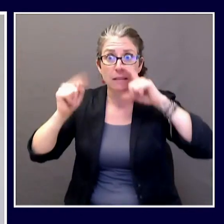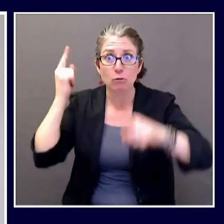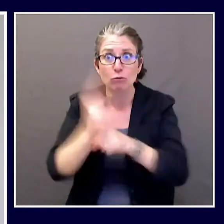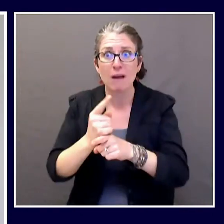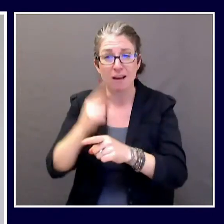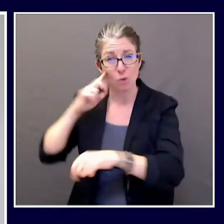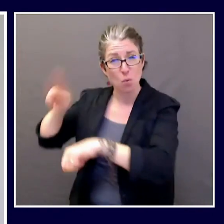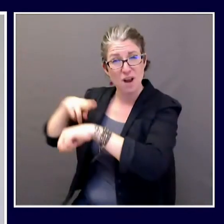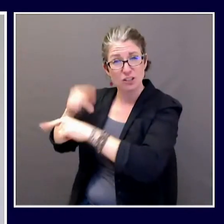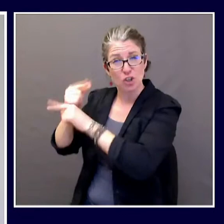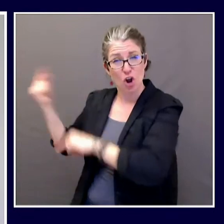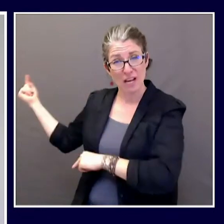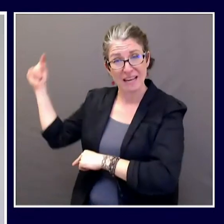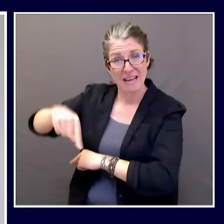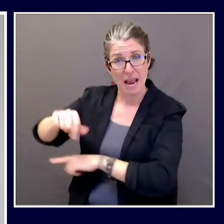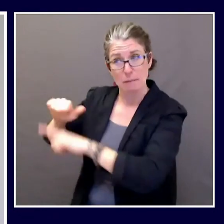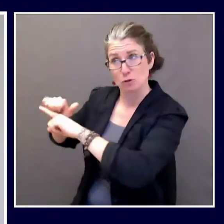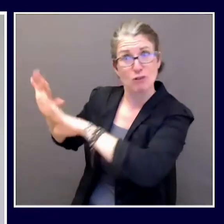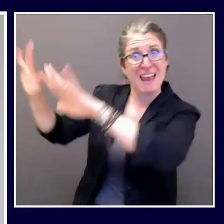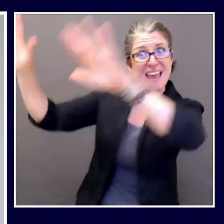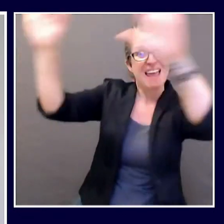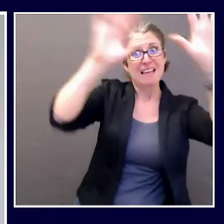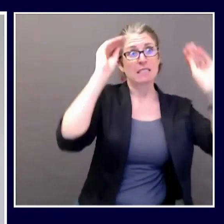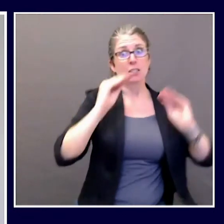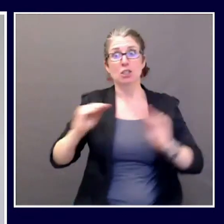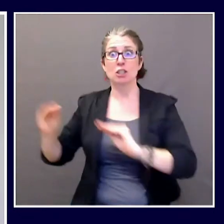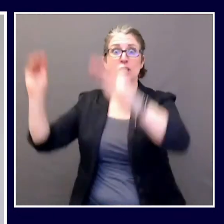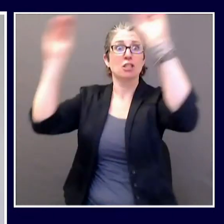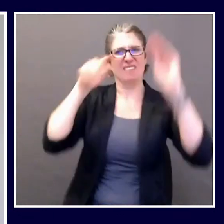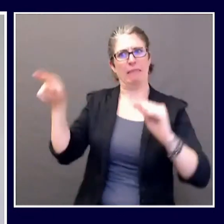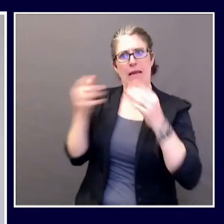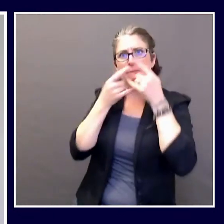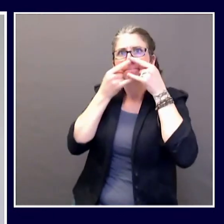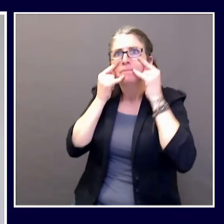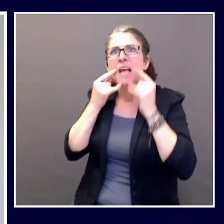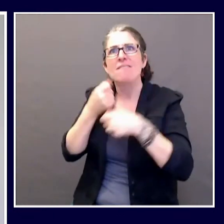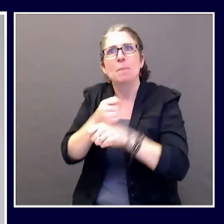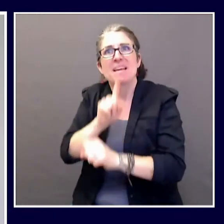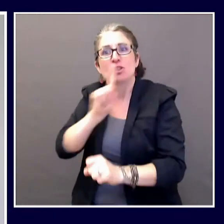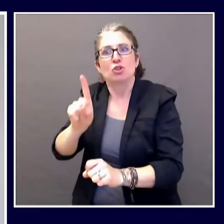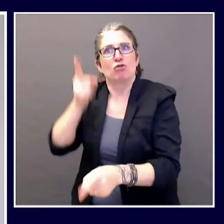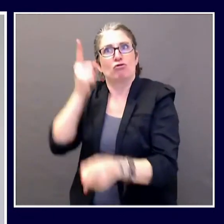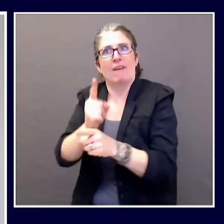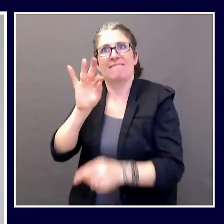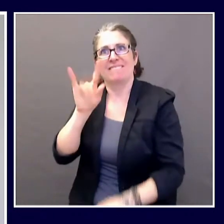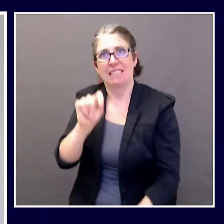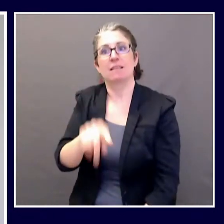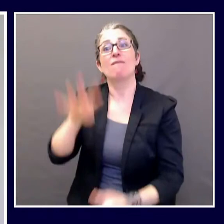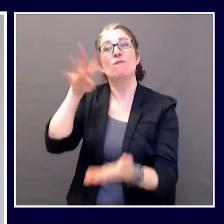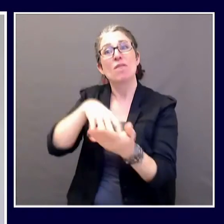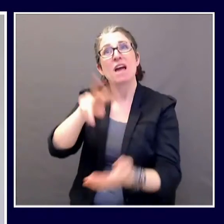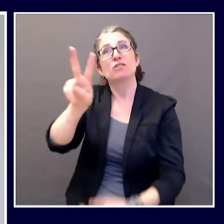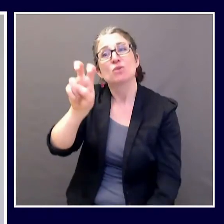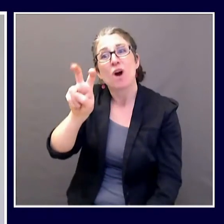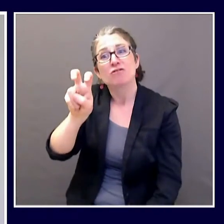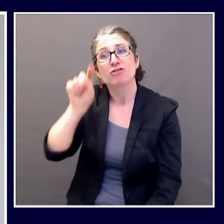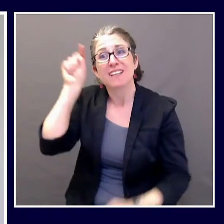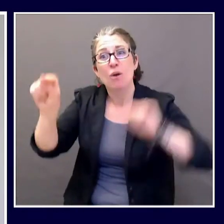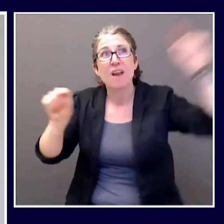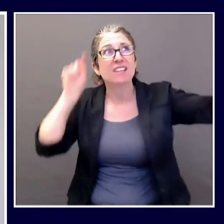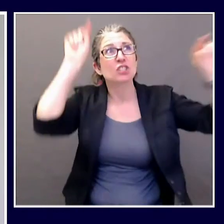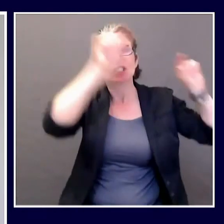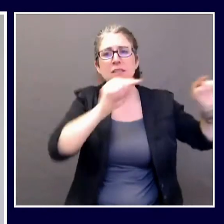other facilities across the state. That's 4,200 healthcare workers who were now certified to